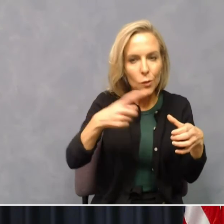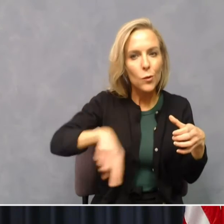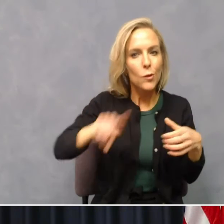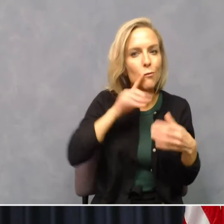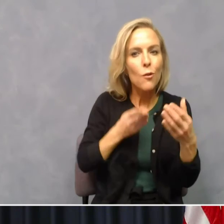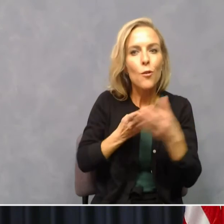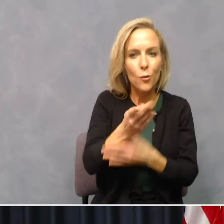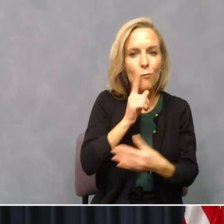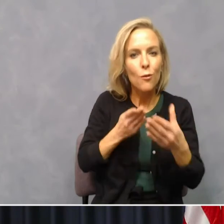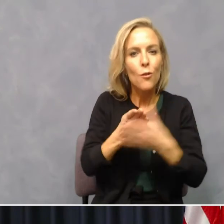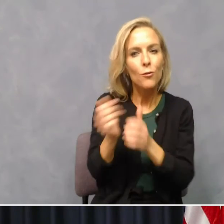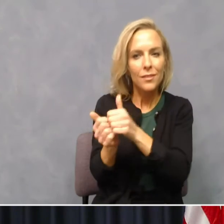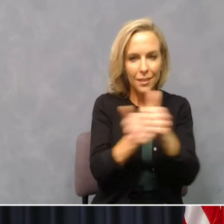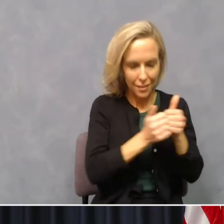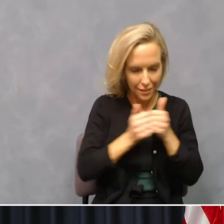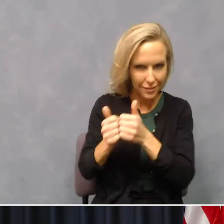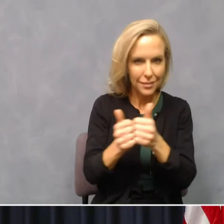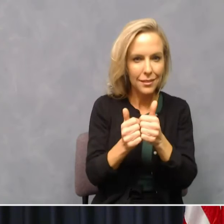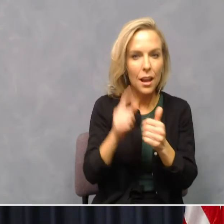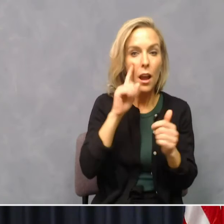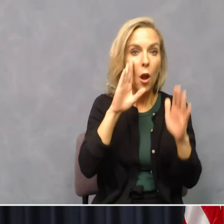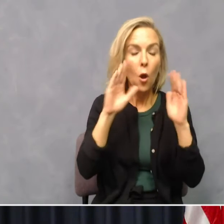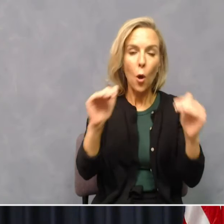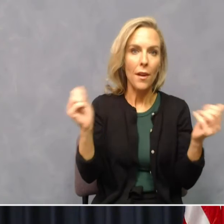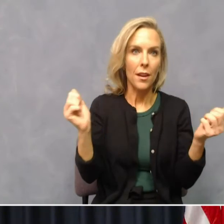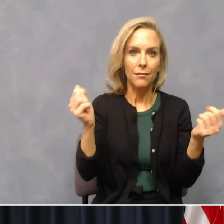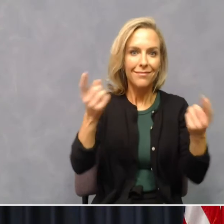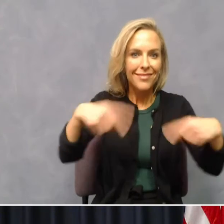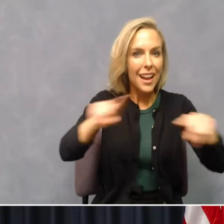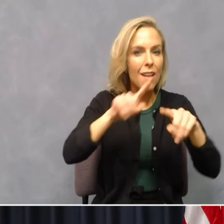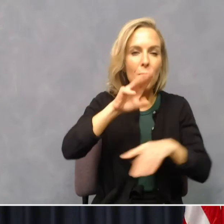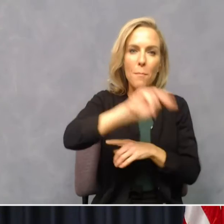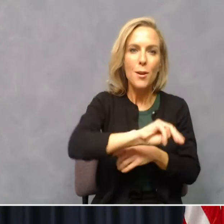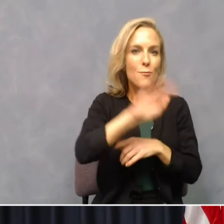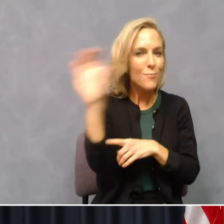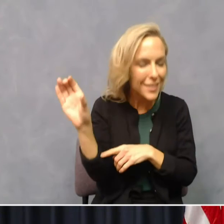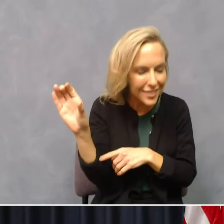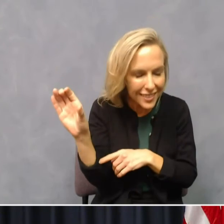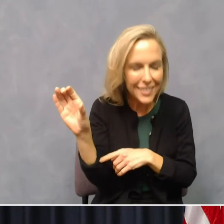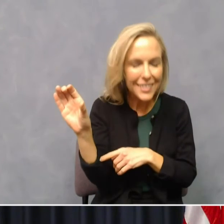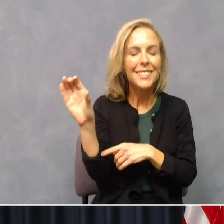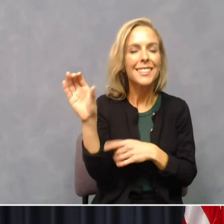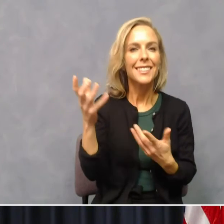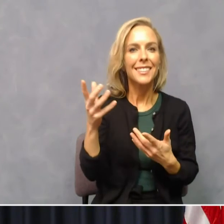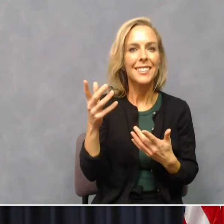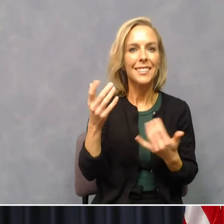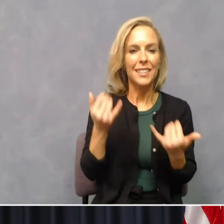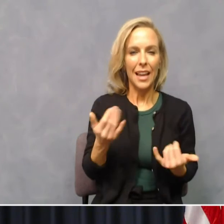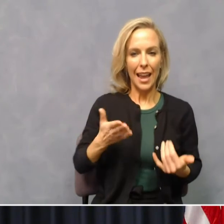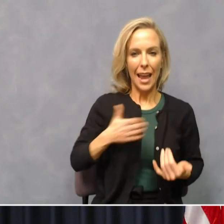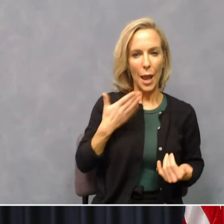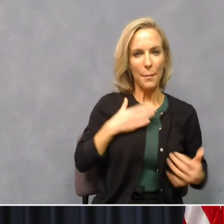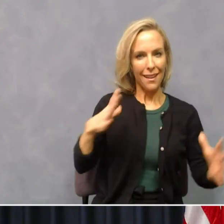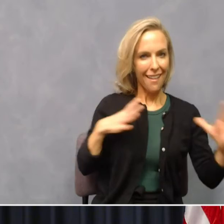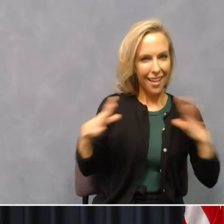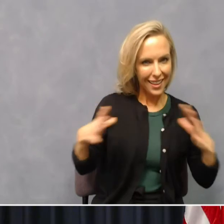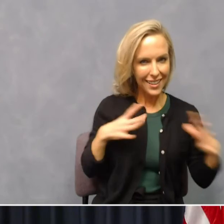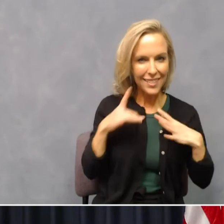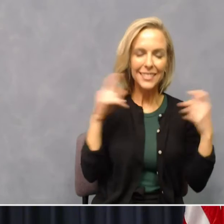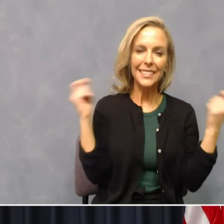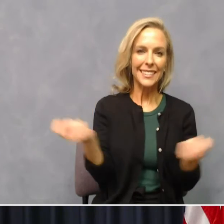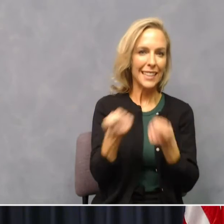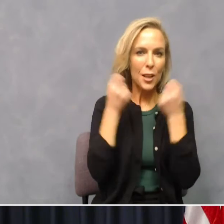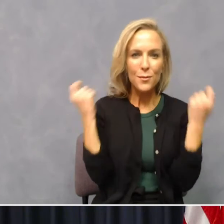it together. I hope everybody had a very Merry Christmas, has had a happy holidays, and is celebrating all of